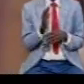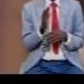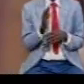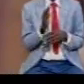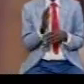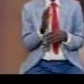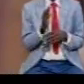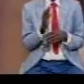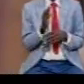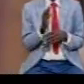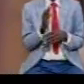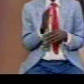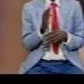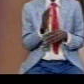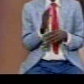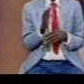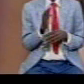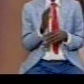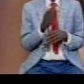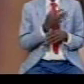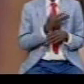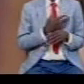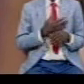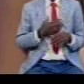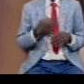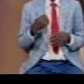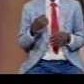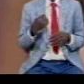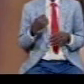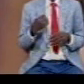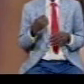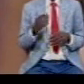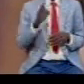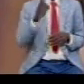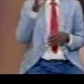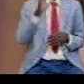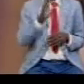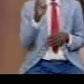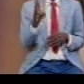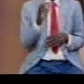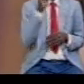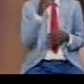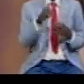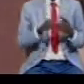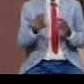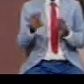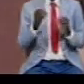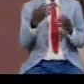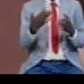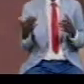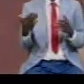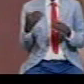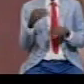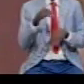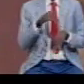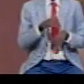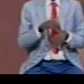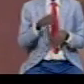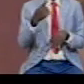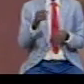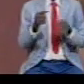God. God, even then, God used me to do a lot of things. Then at GCK at